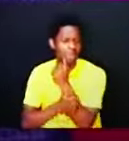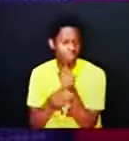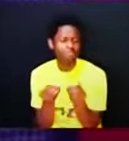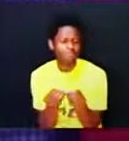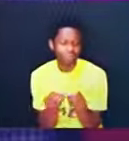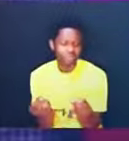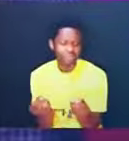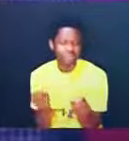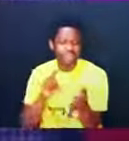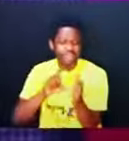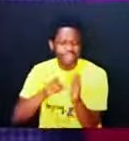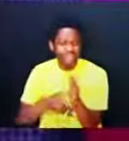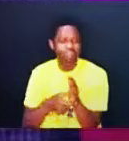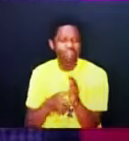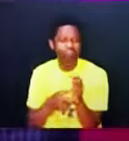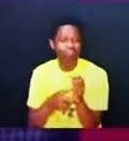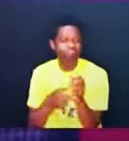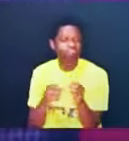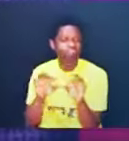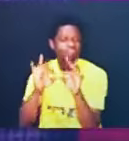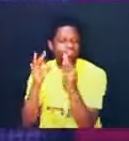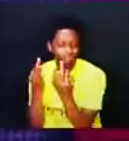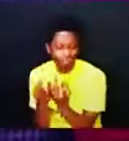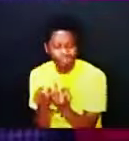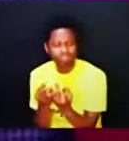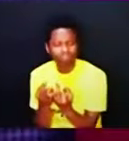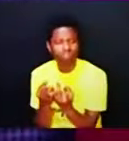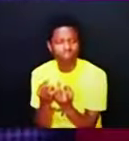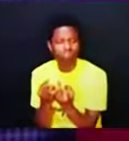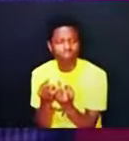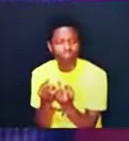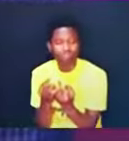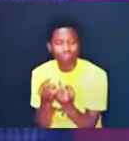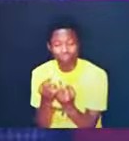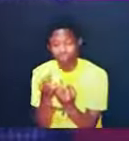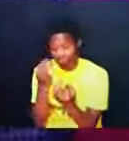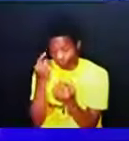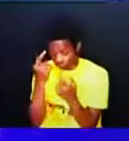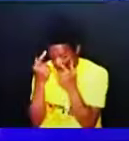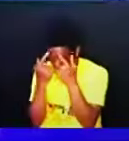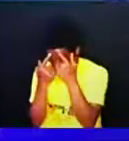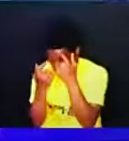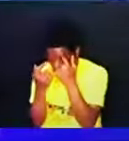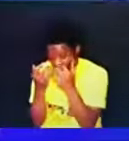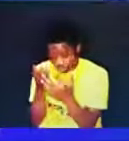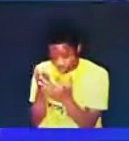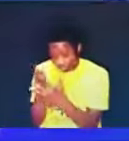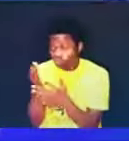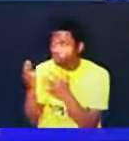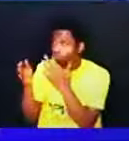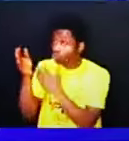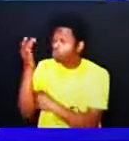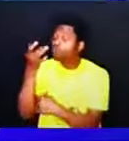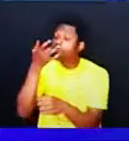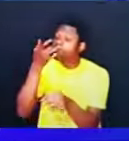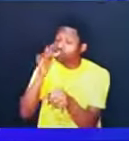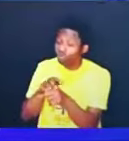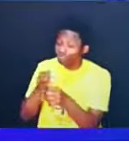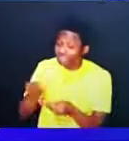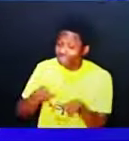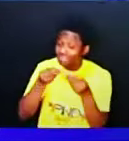heirs according to the promise that he gave Abraham. All of us are Abraham's